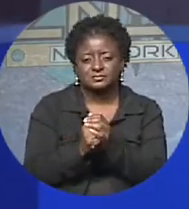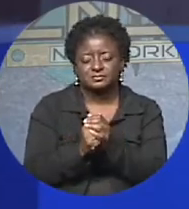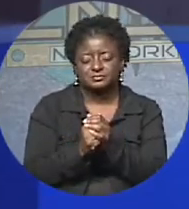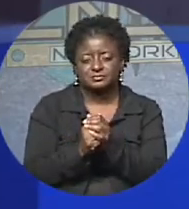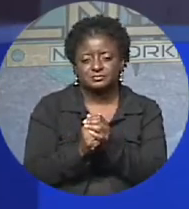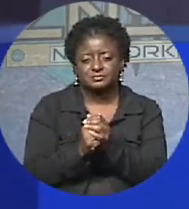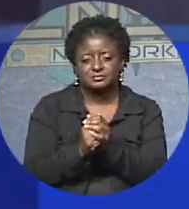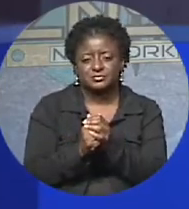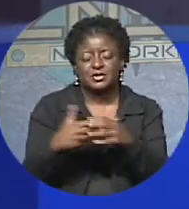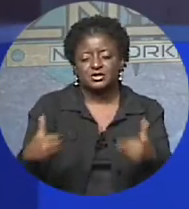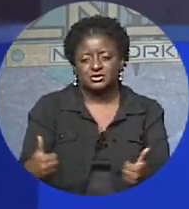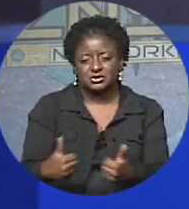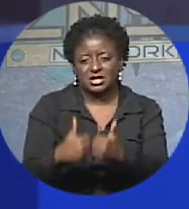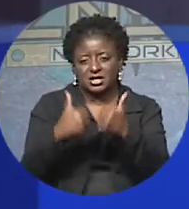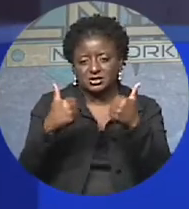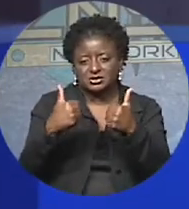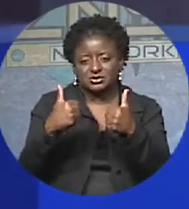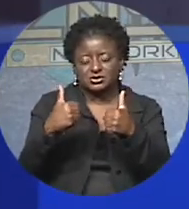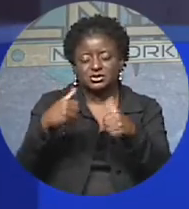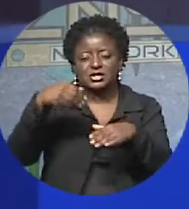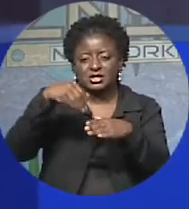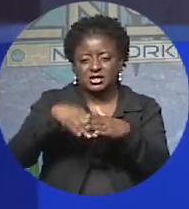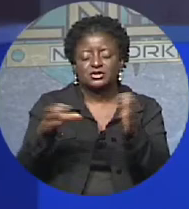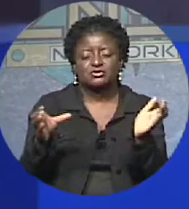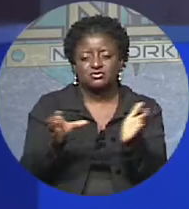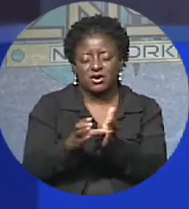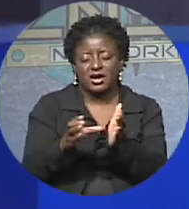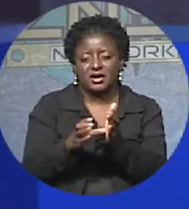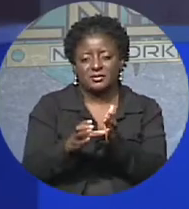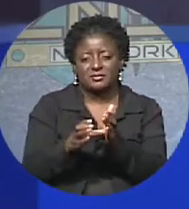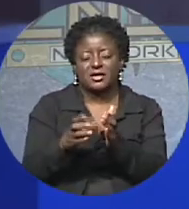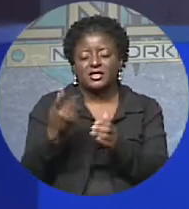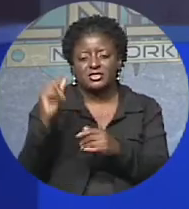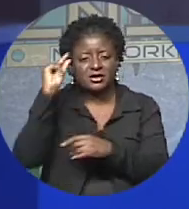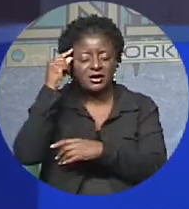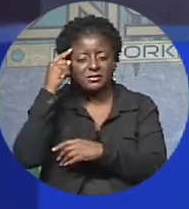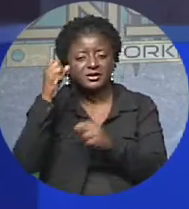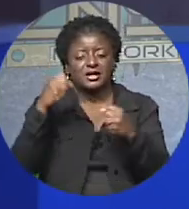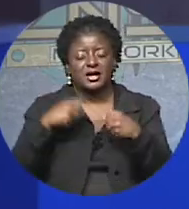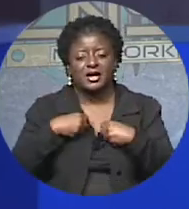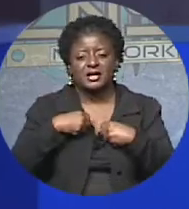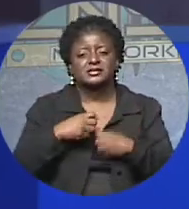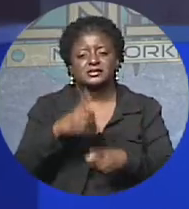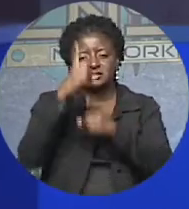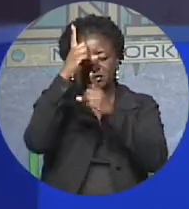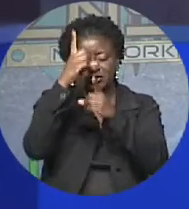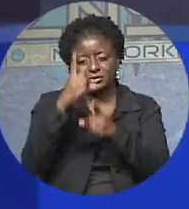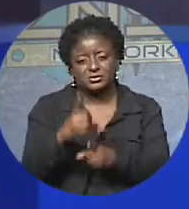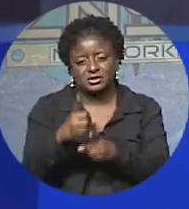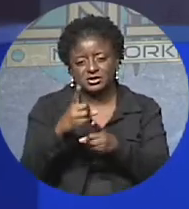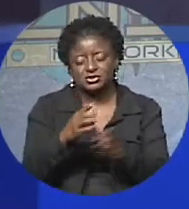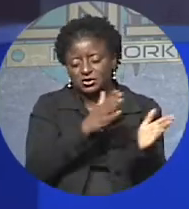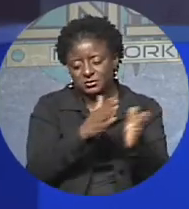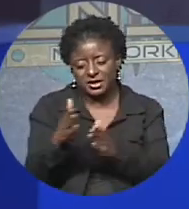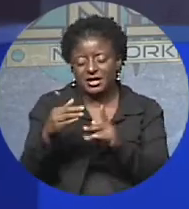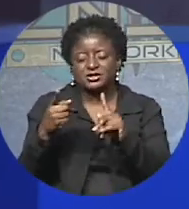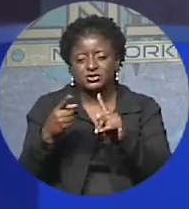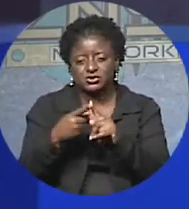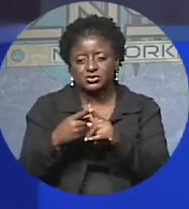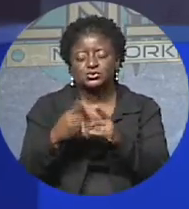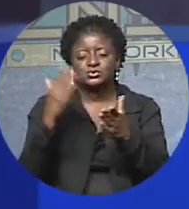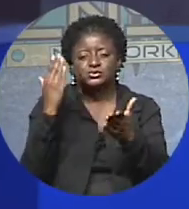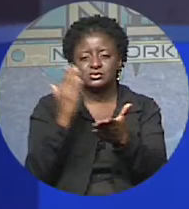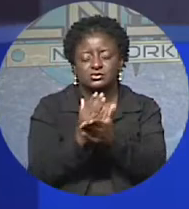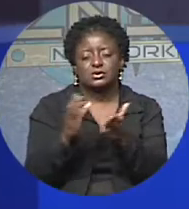development. Challenged in the area of crime, she says the government has an unflinching determination and plan to break its back. As Attorney General,